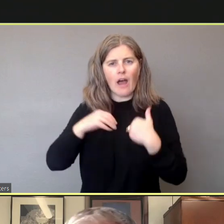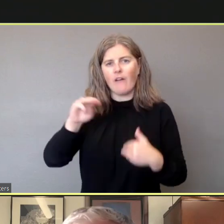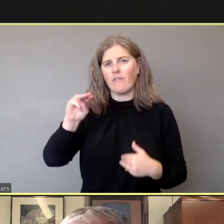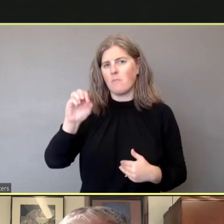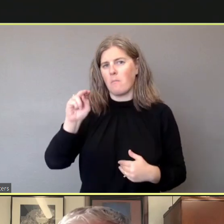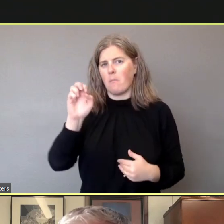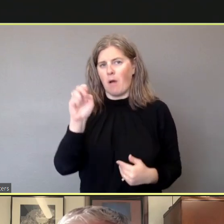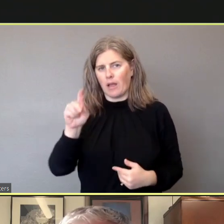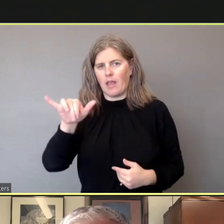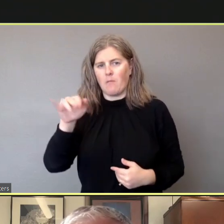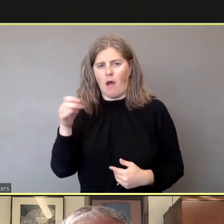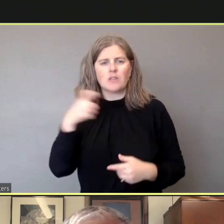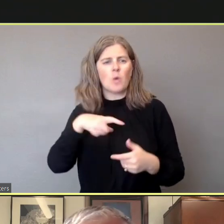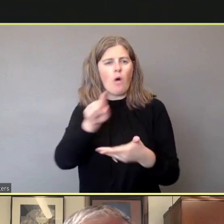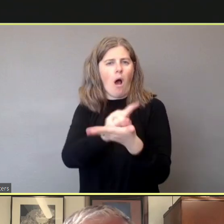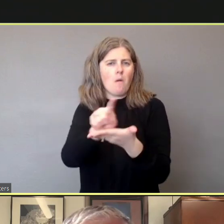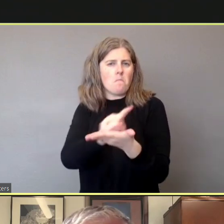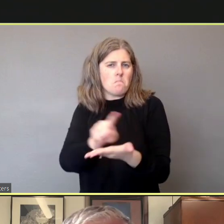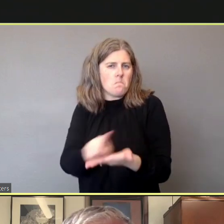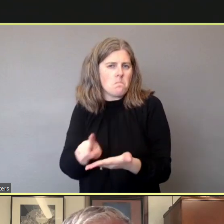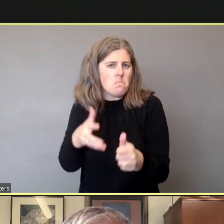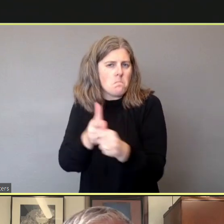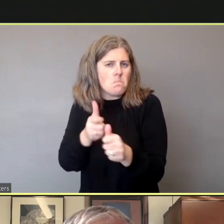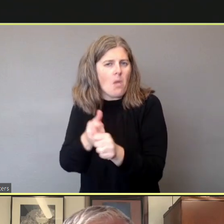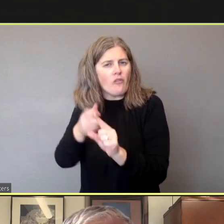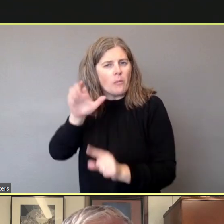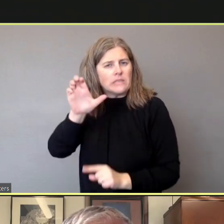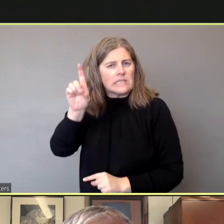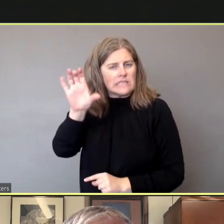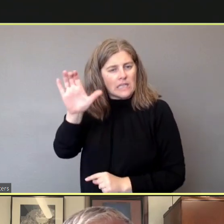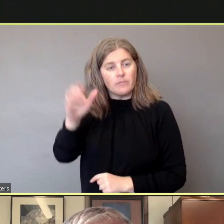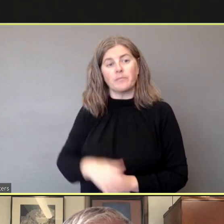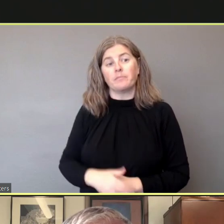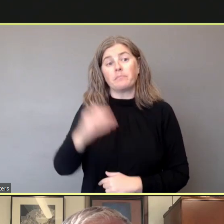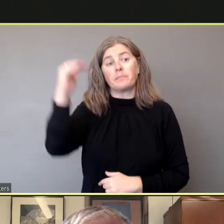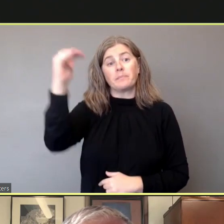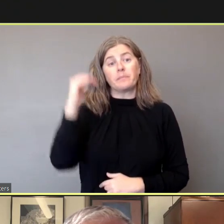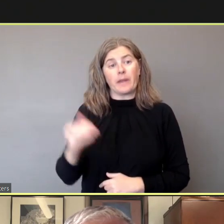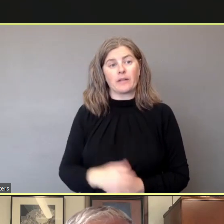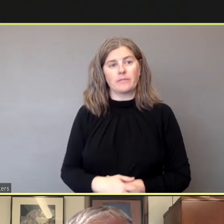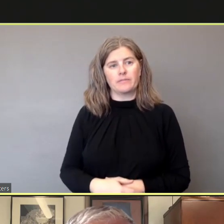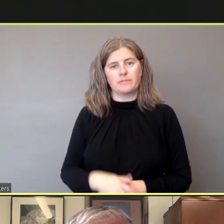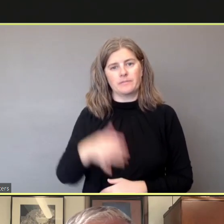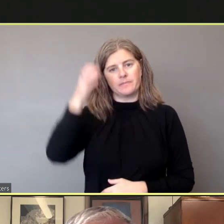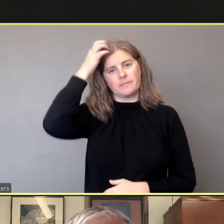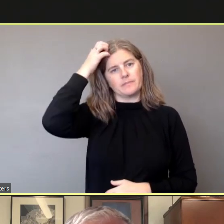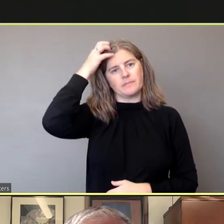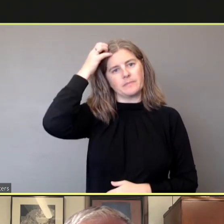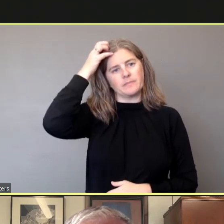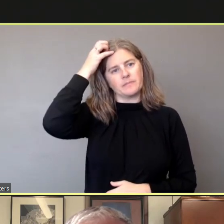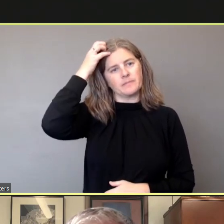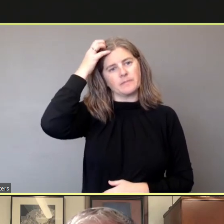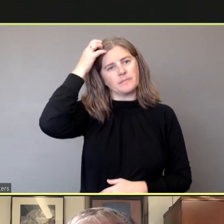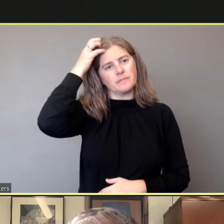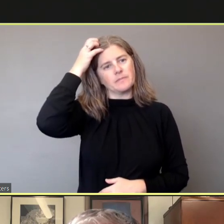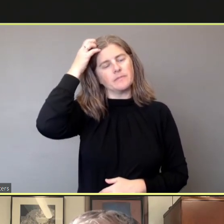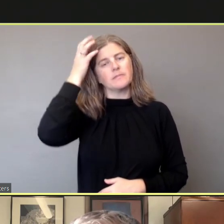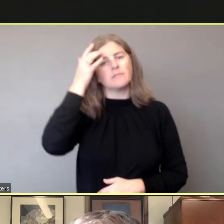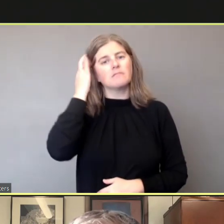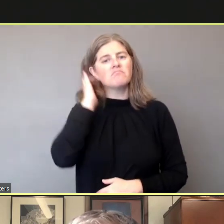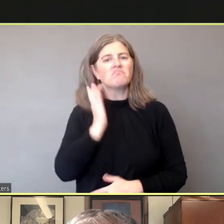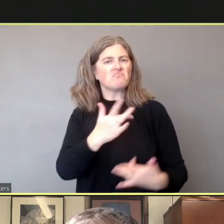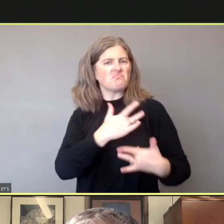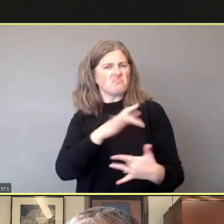updated most days of the week now by the CDC. Next slide. A few little tips. Usually